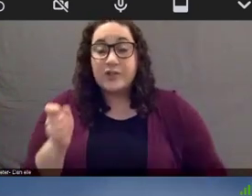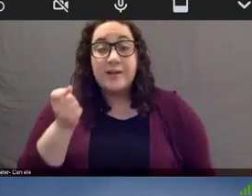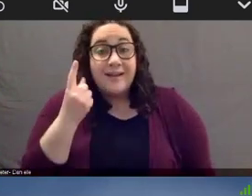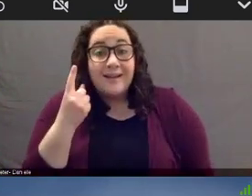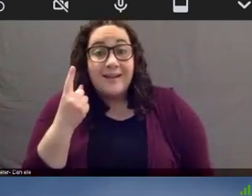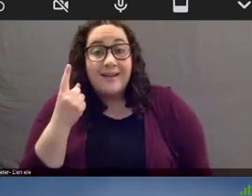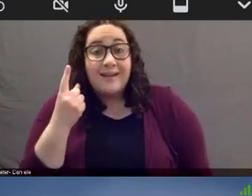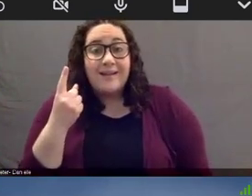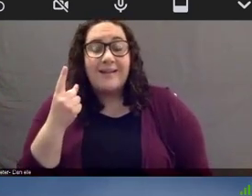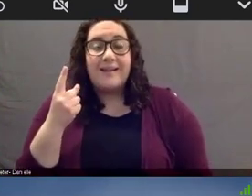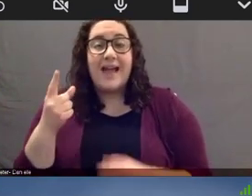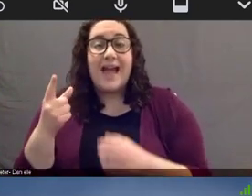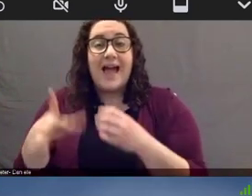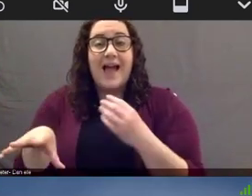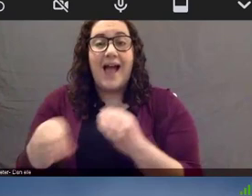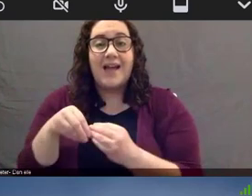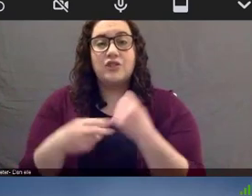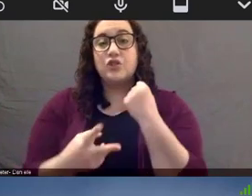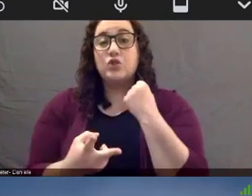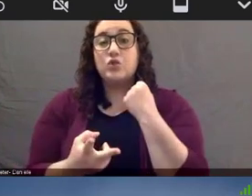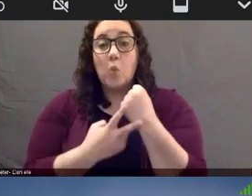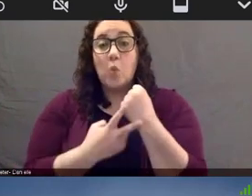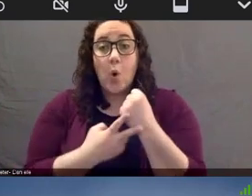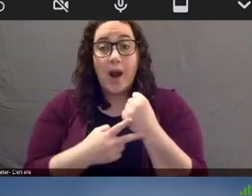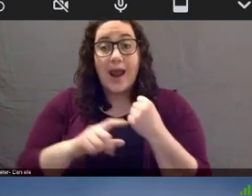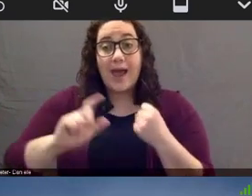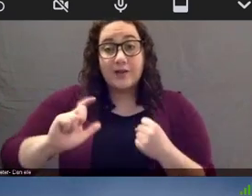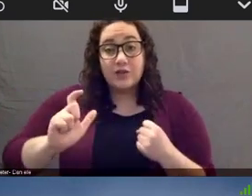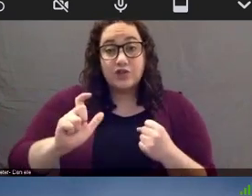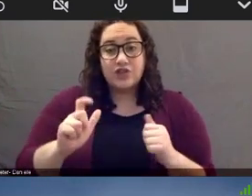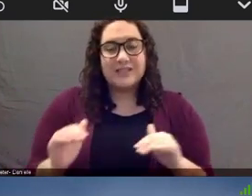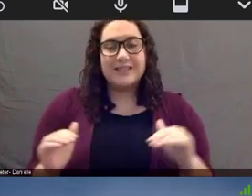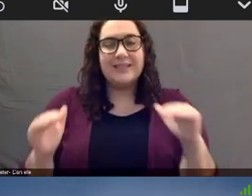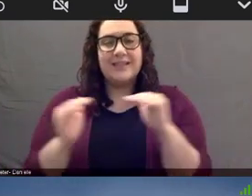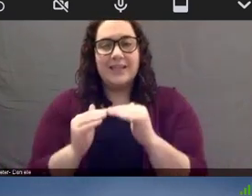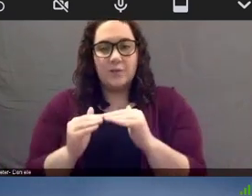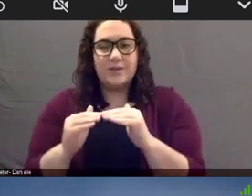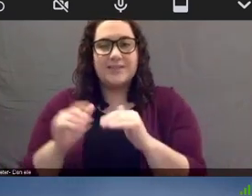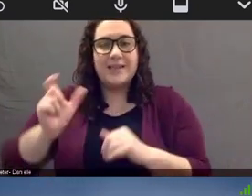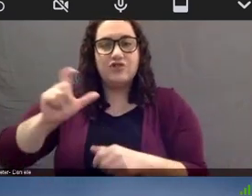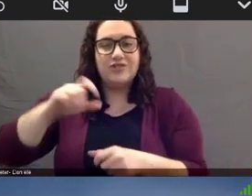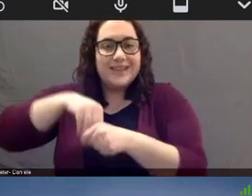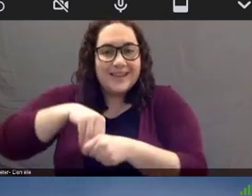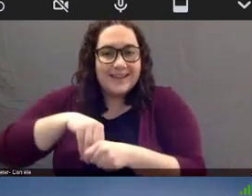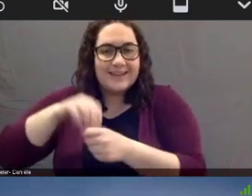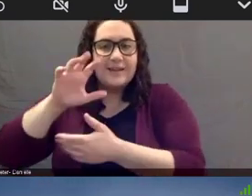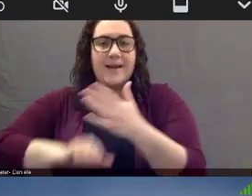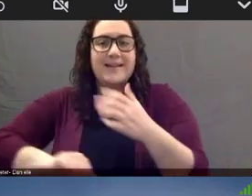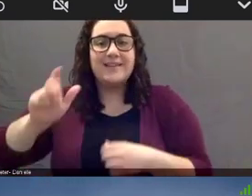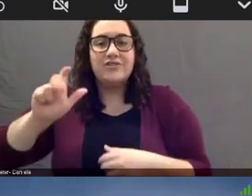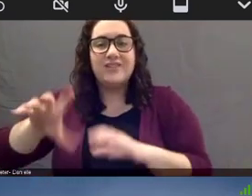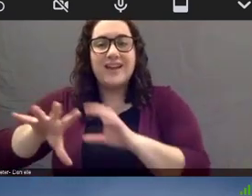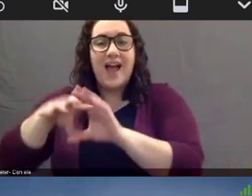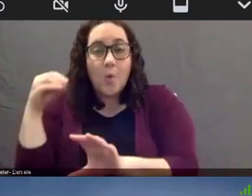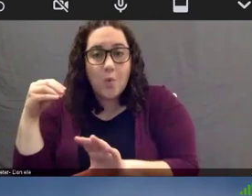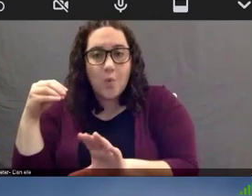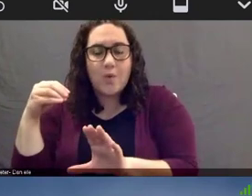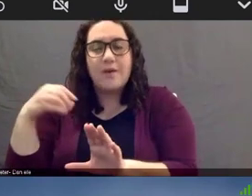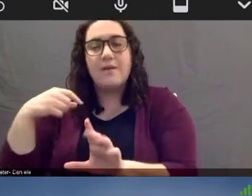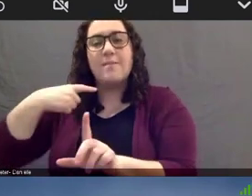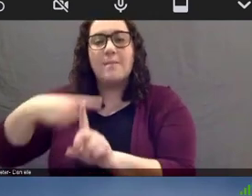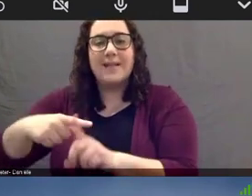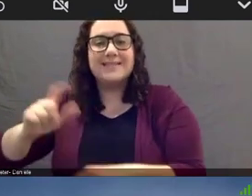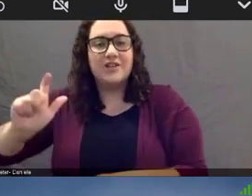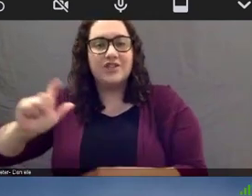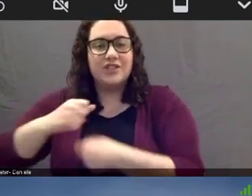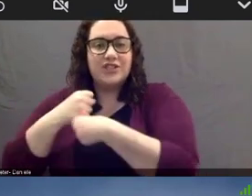energy is equal to the energy that comes in minus the energy that goes out, plus the energy generated in our control volume. So that's like the